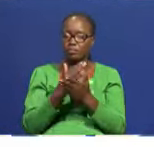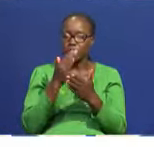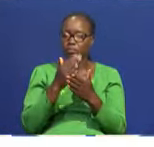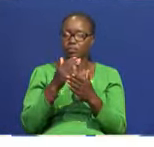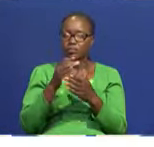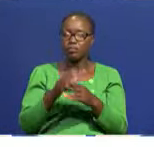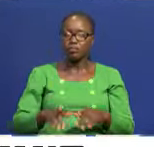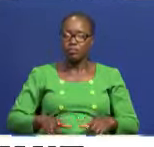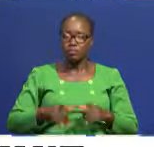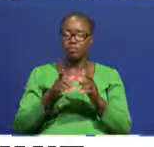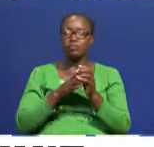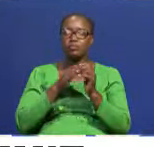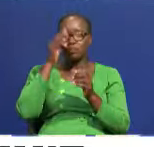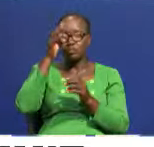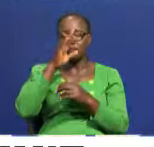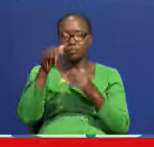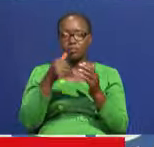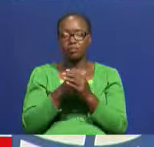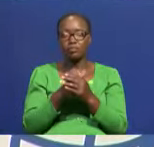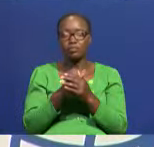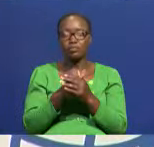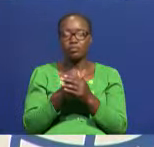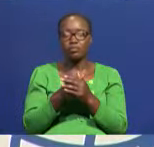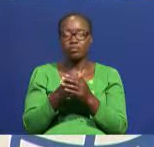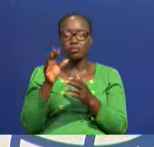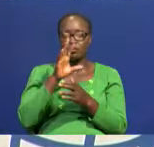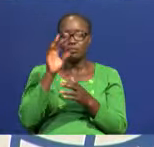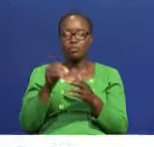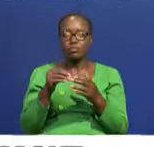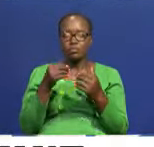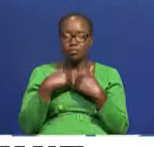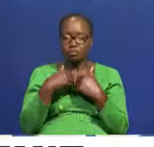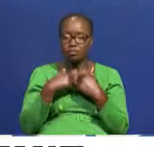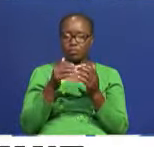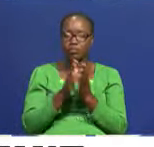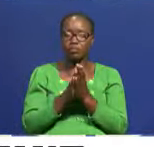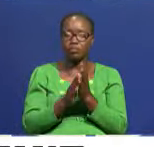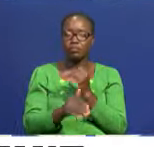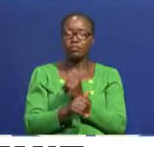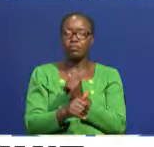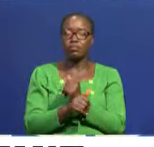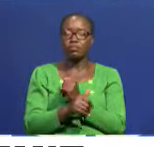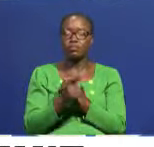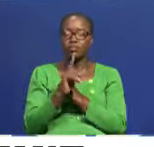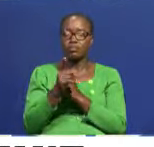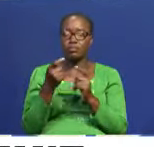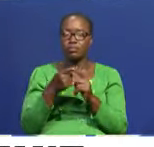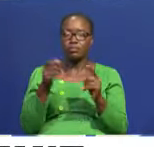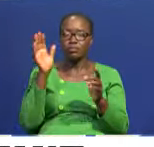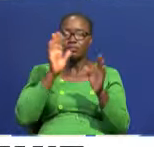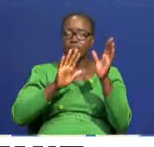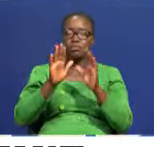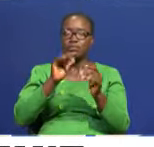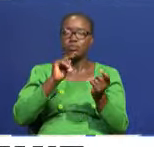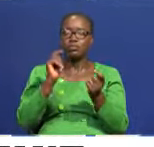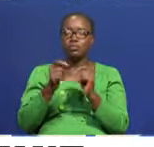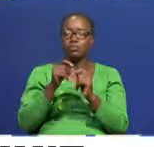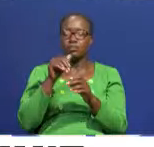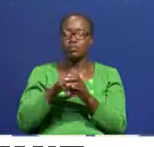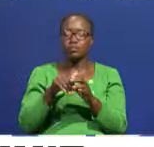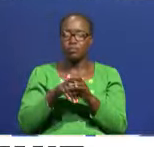all. The Horn of Africa faces escalating threats from climate change,